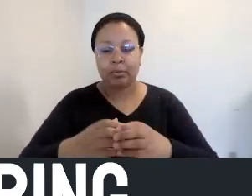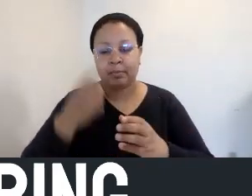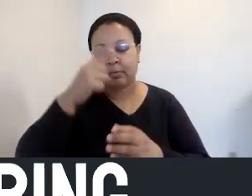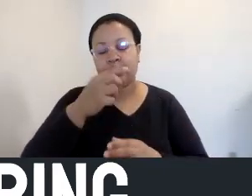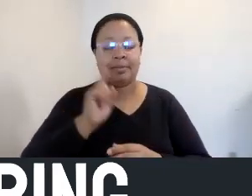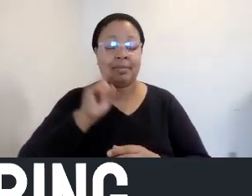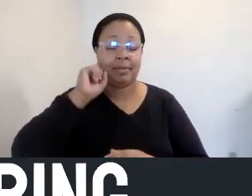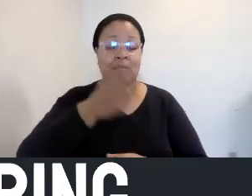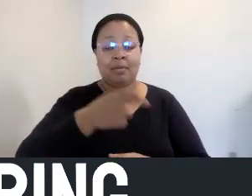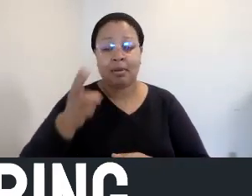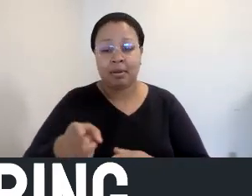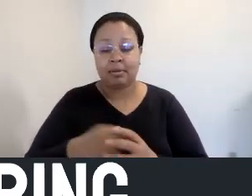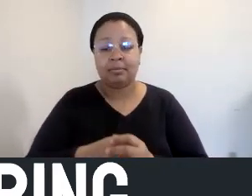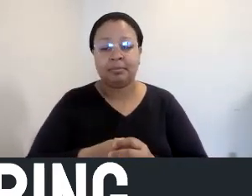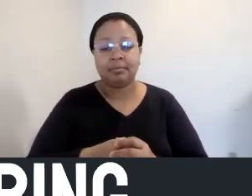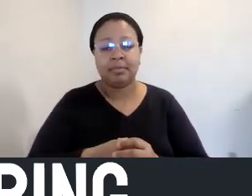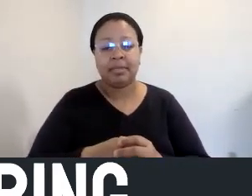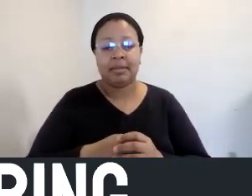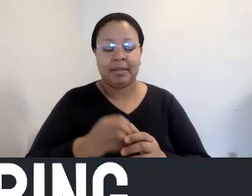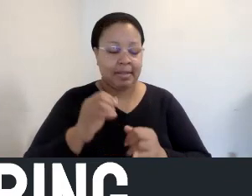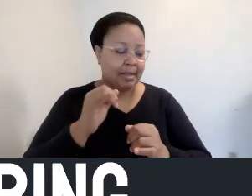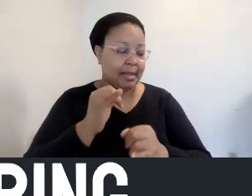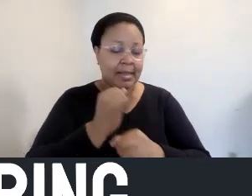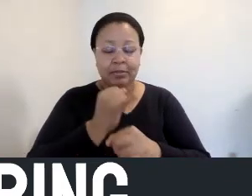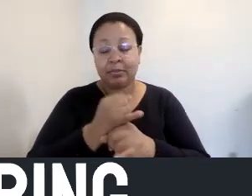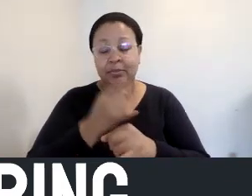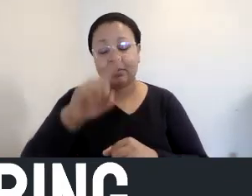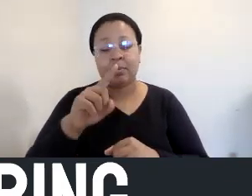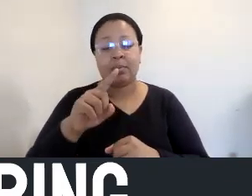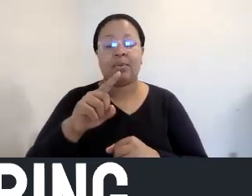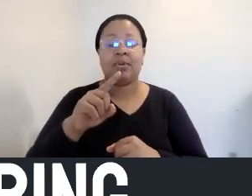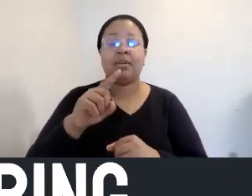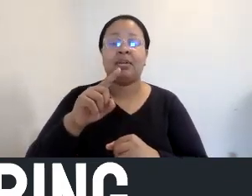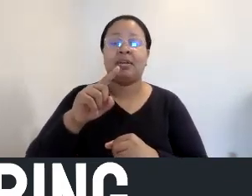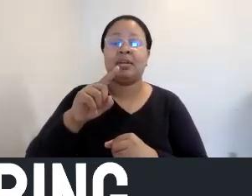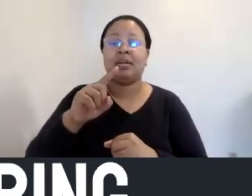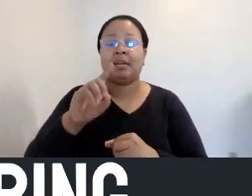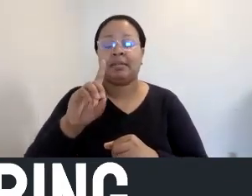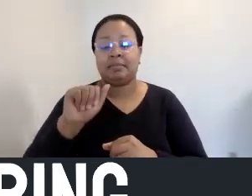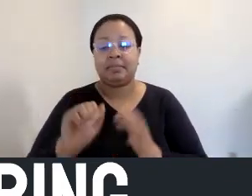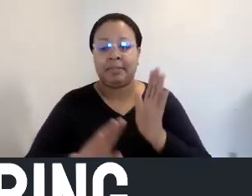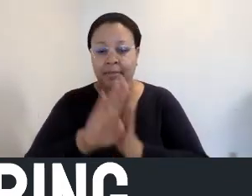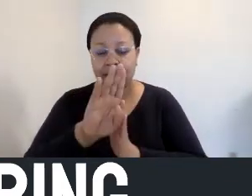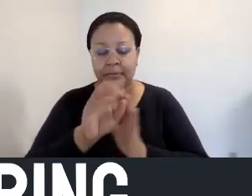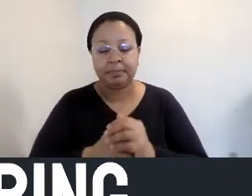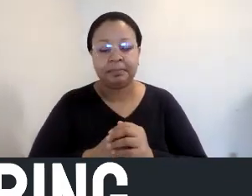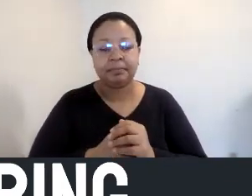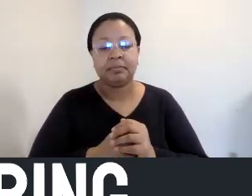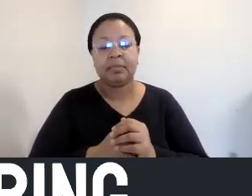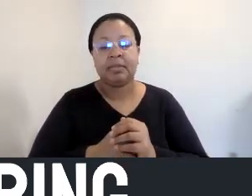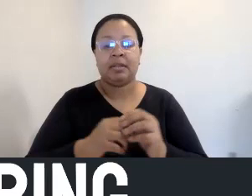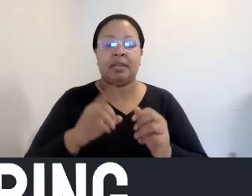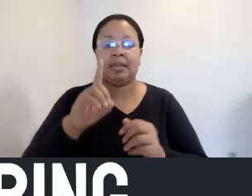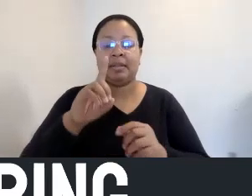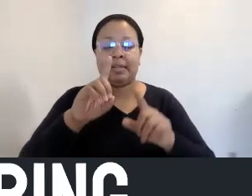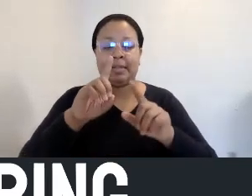for Human Development at NAU, Arizona Statewide Independent Living Council, Diverse